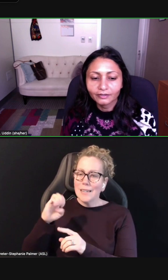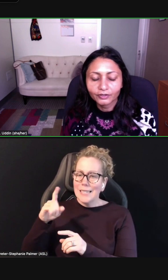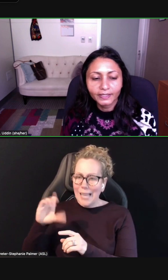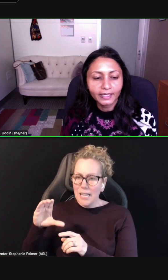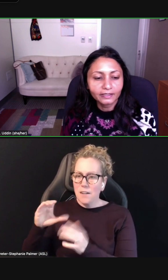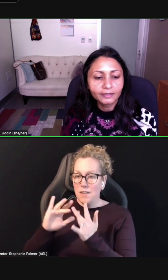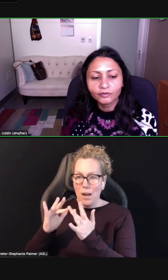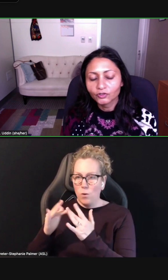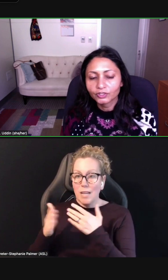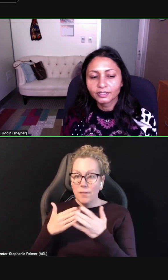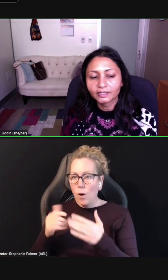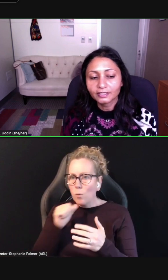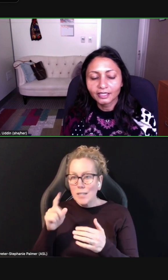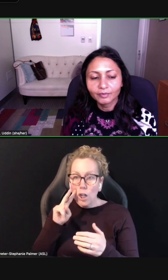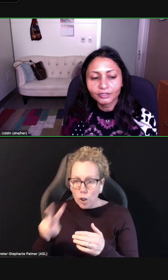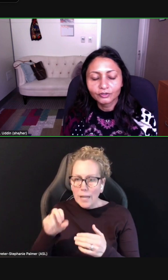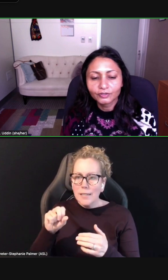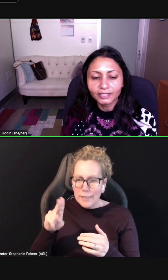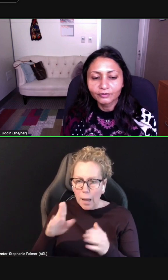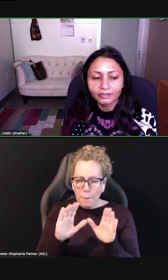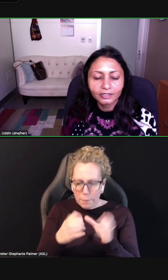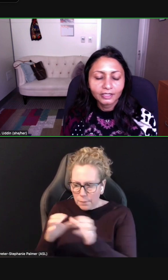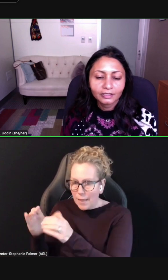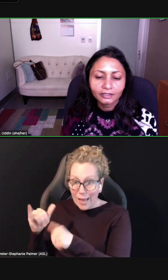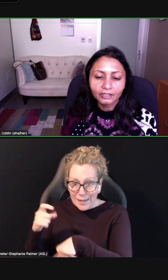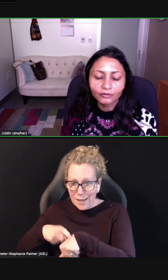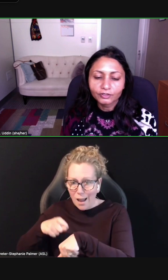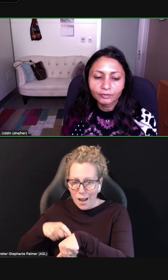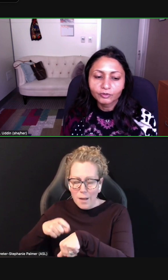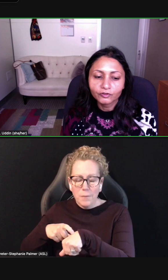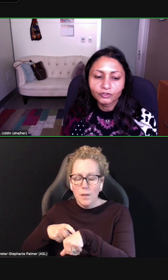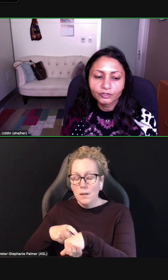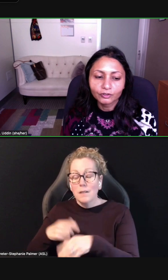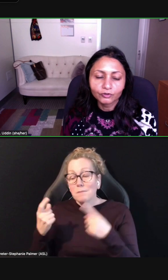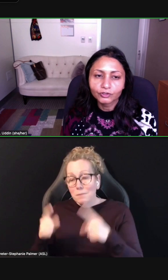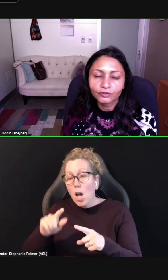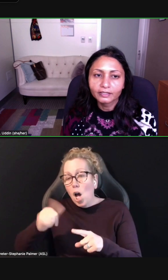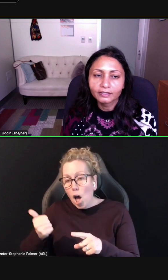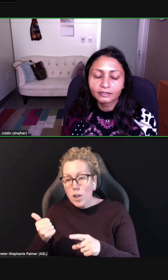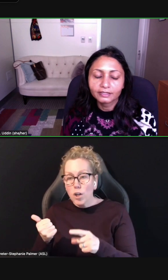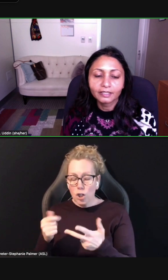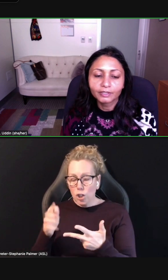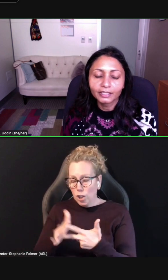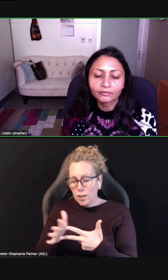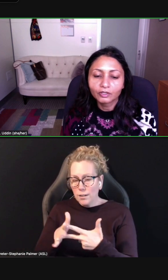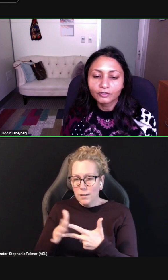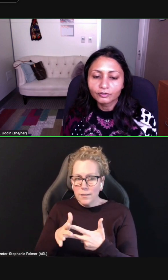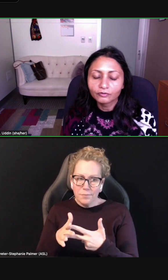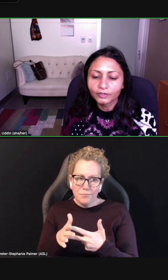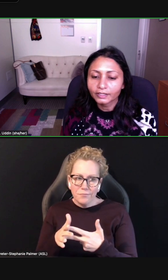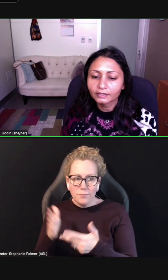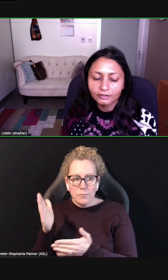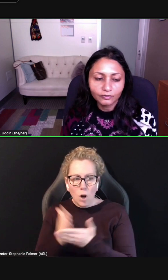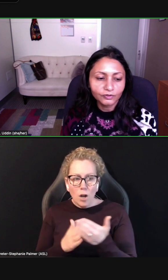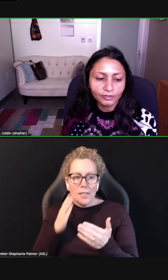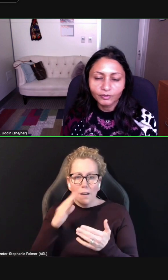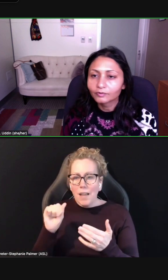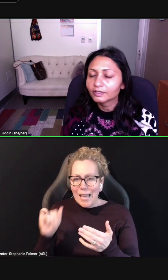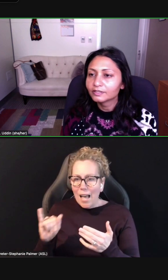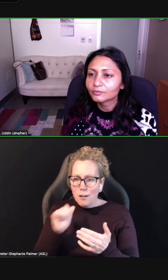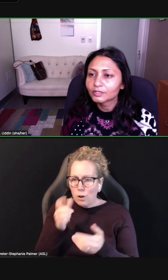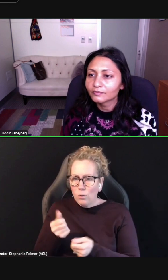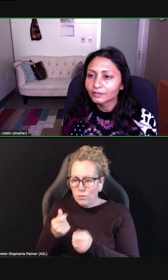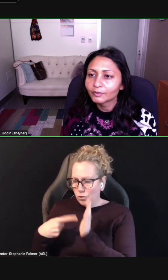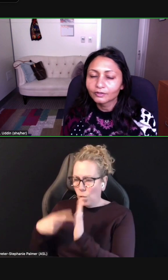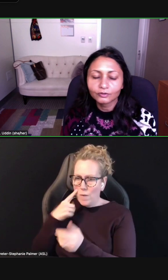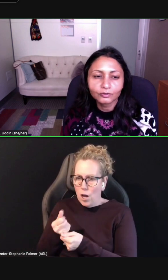I wasn't looking at subdivisions at the time, it turns out that the other subdivisions don't show that same kind of causal effect. So there's something